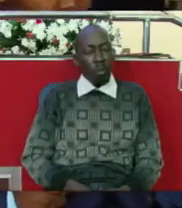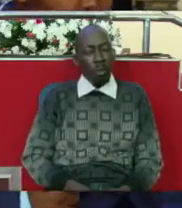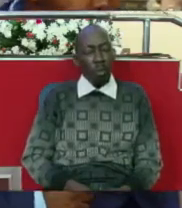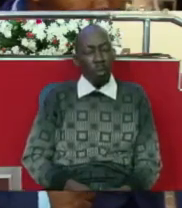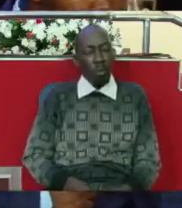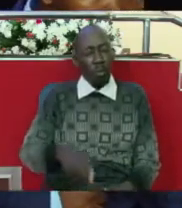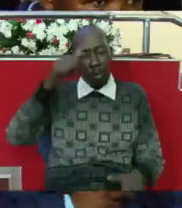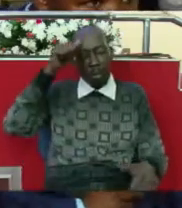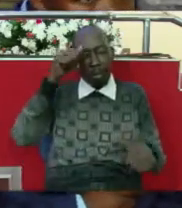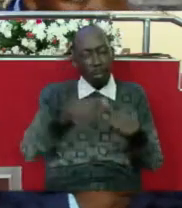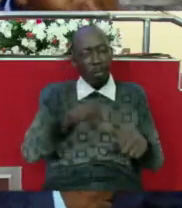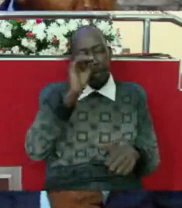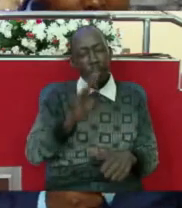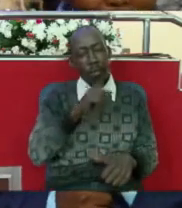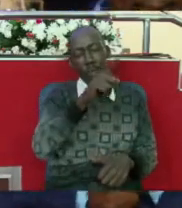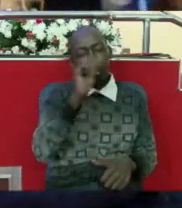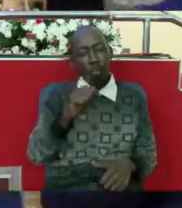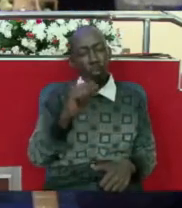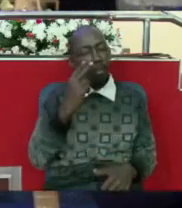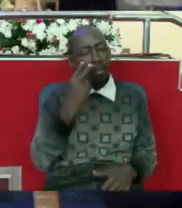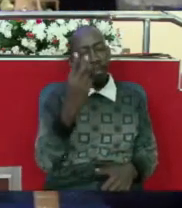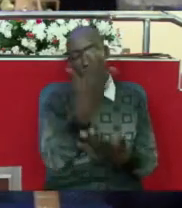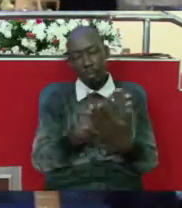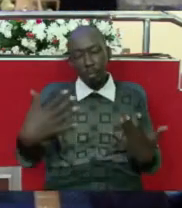Remember, if you can see something,